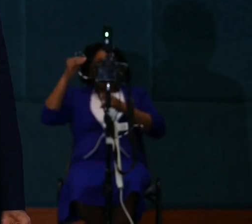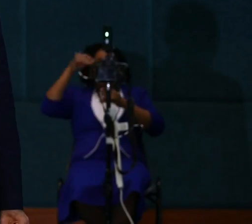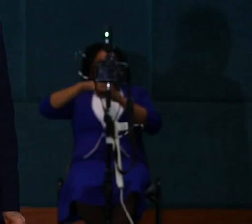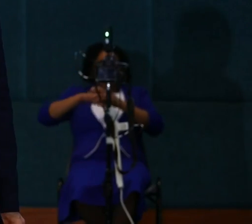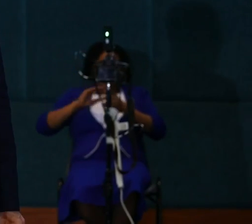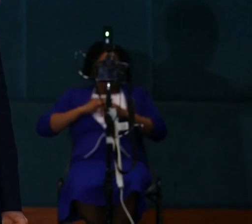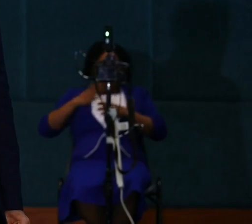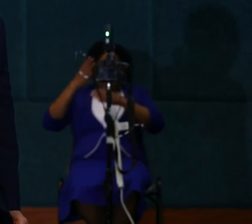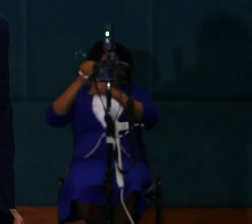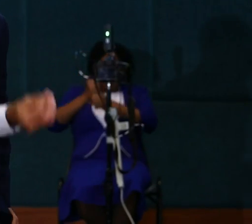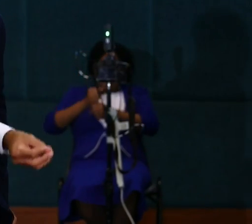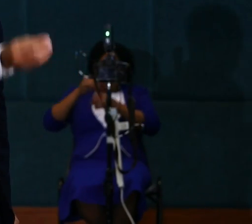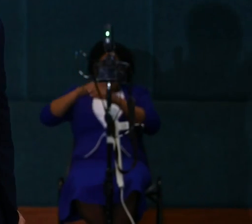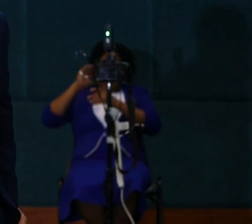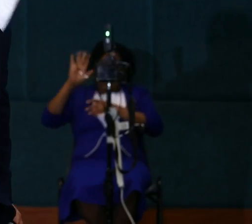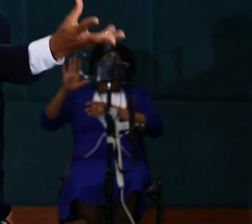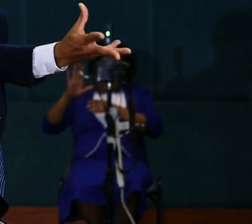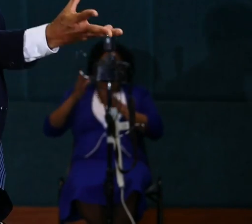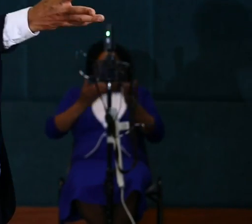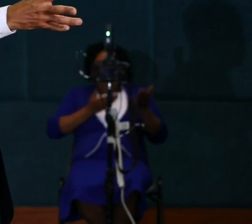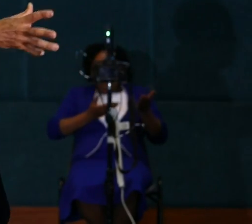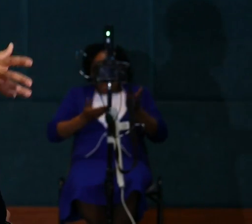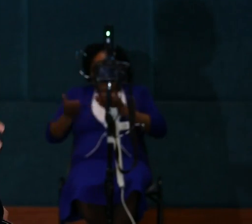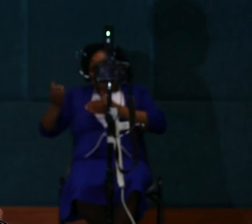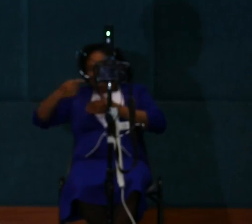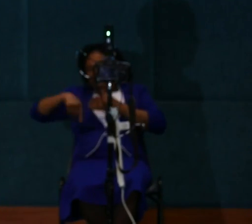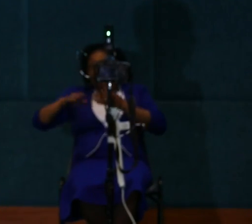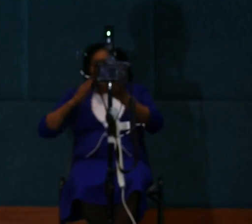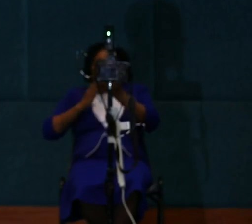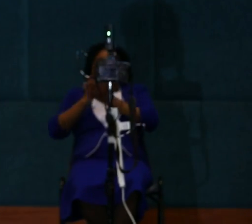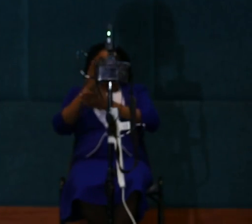in him, he will carry us through.